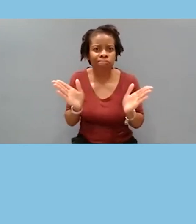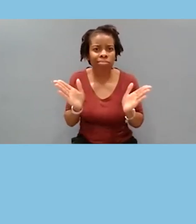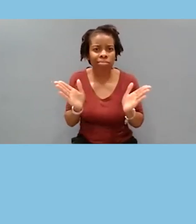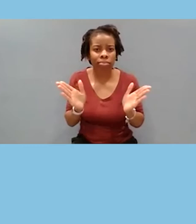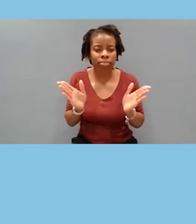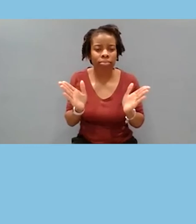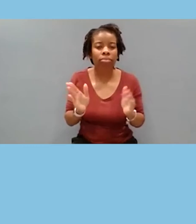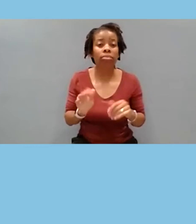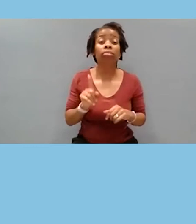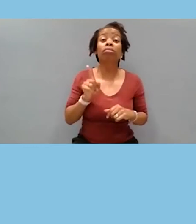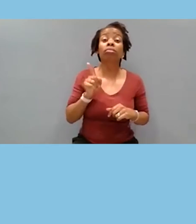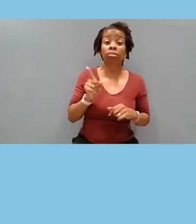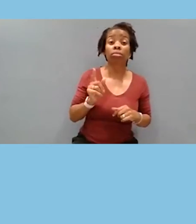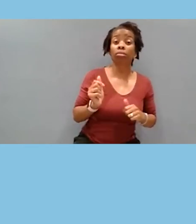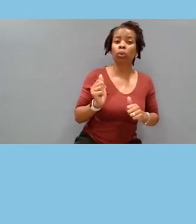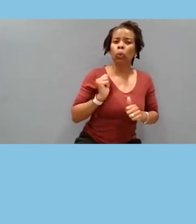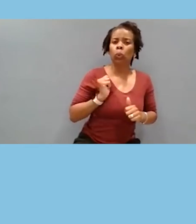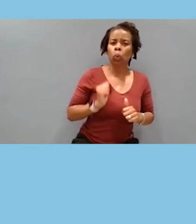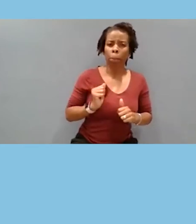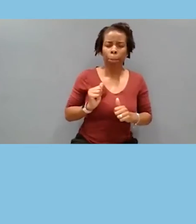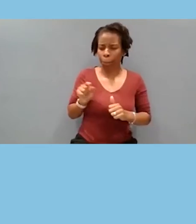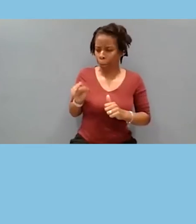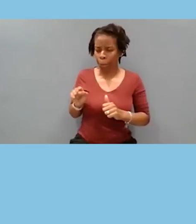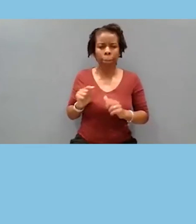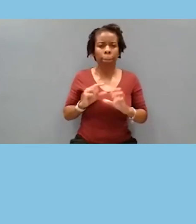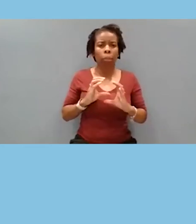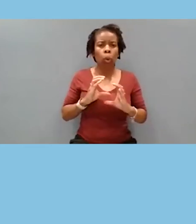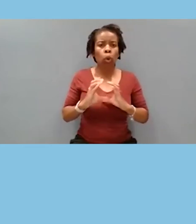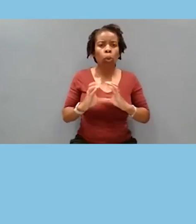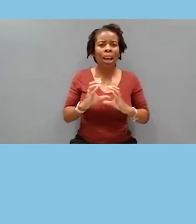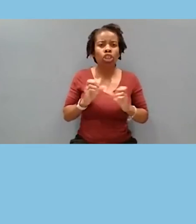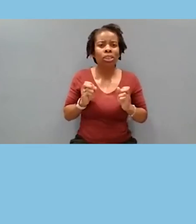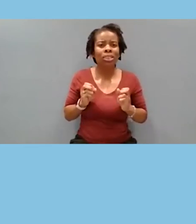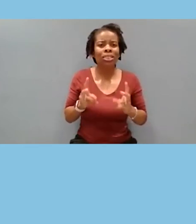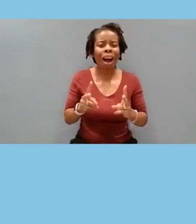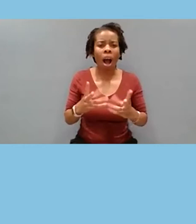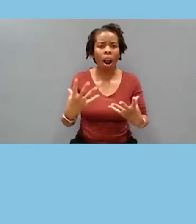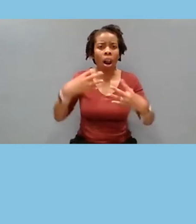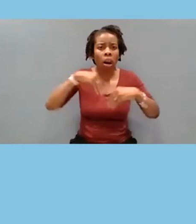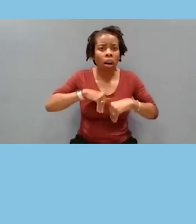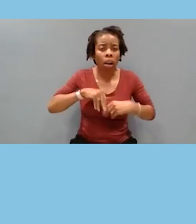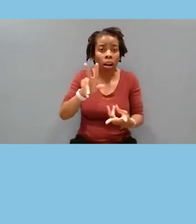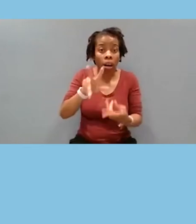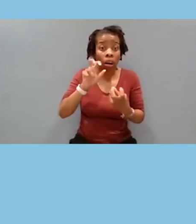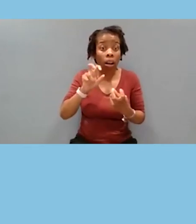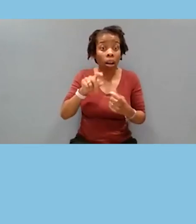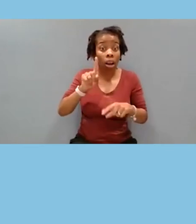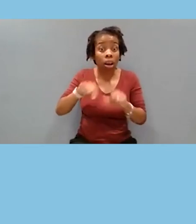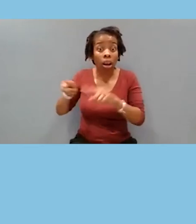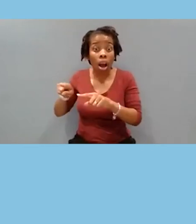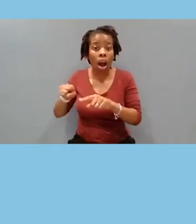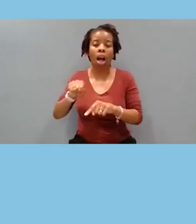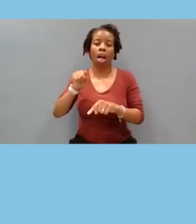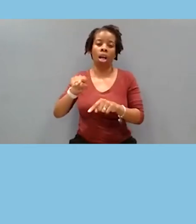the assumption of perceptual and communicative differences as the beginning place of creation seems to be an